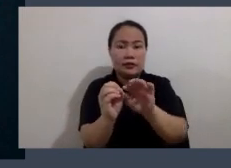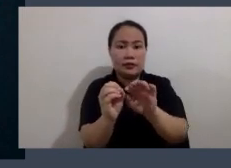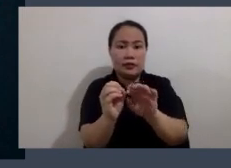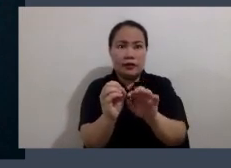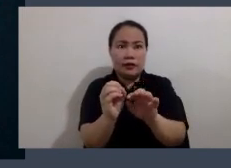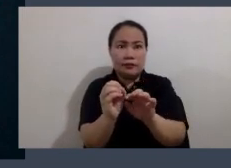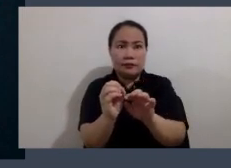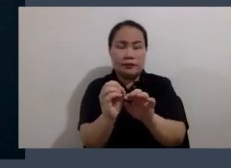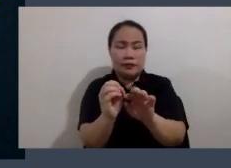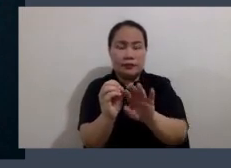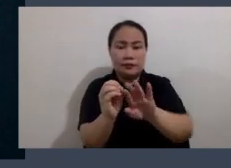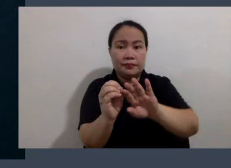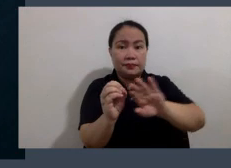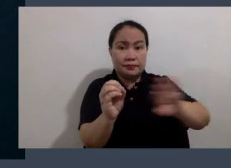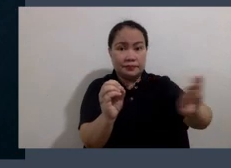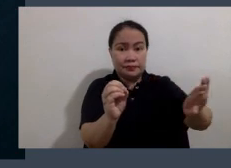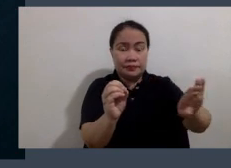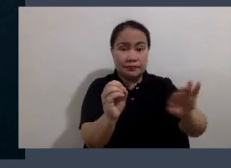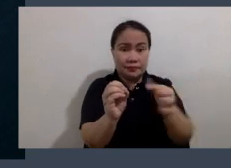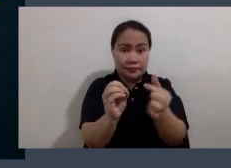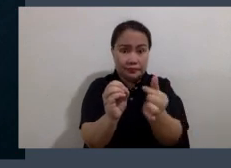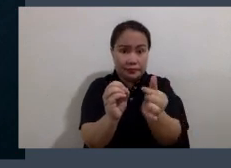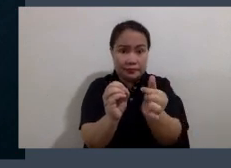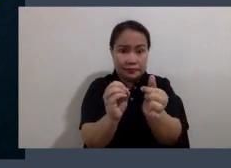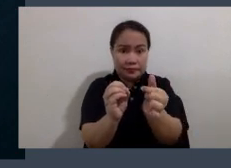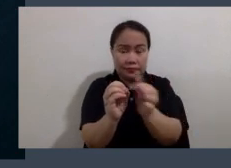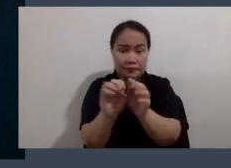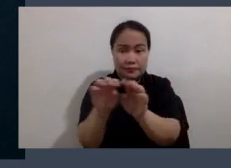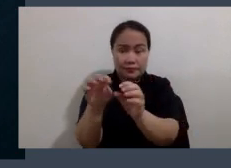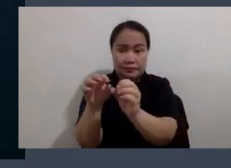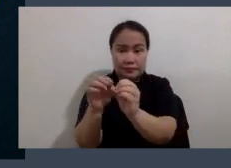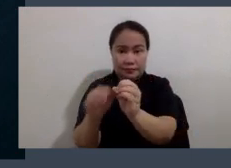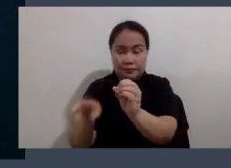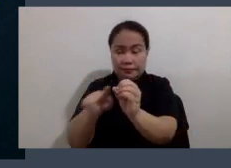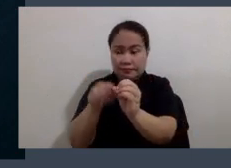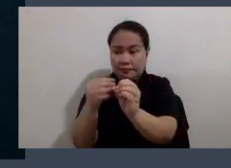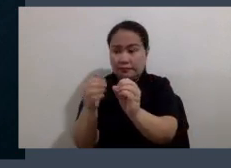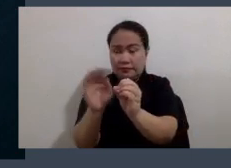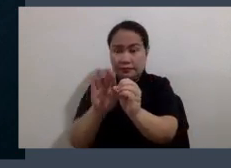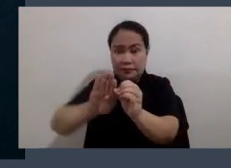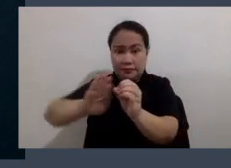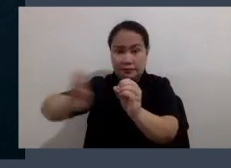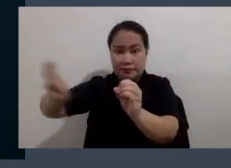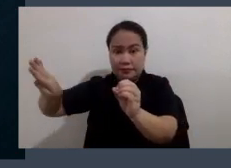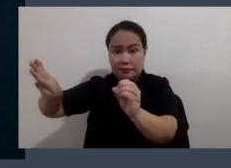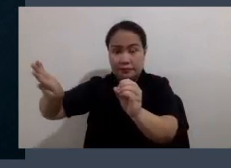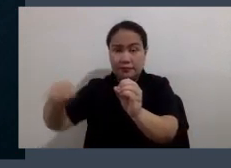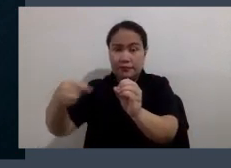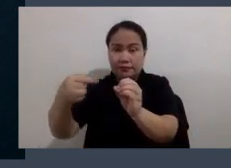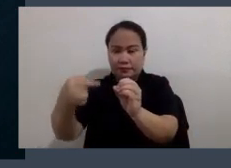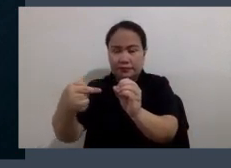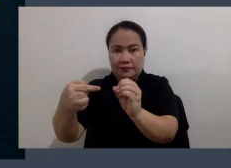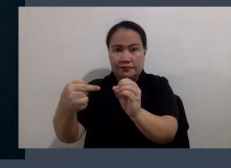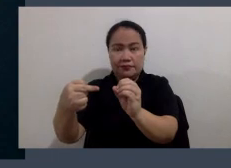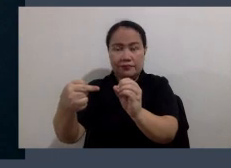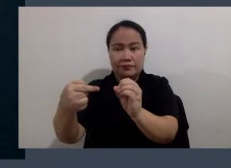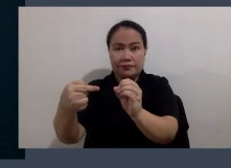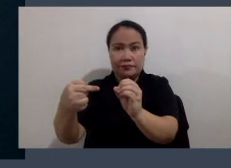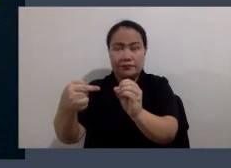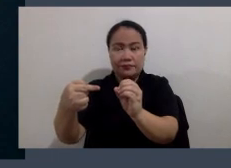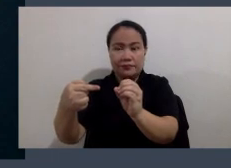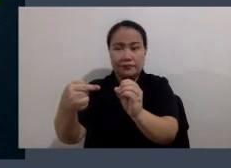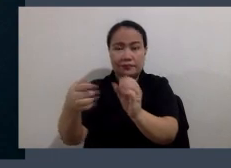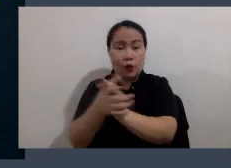and negative numbers. Okay. So, ang number line ay binubuo ng 0, positive numbers, and